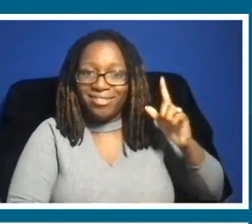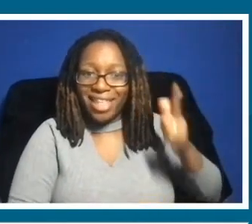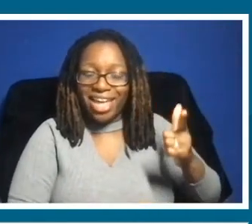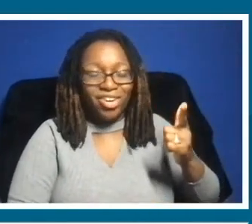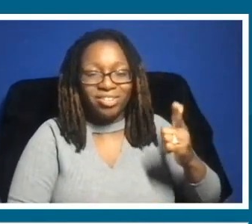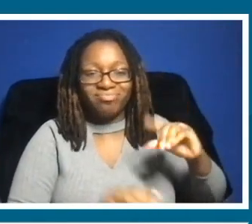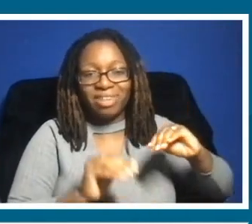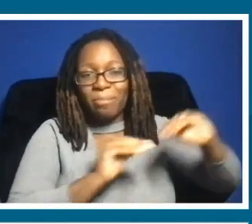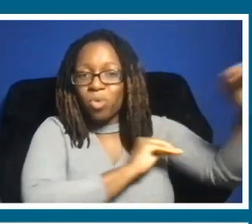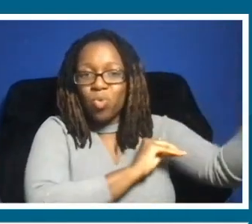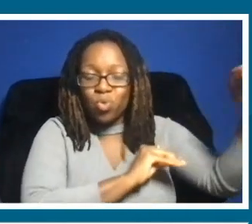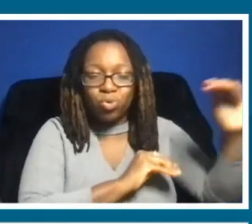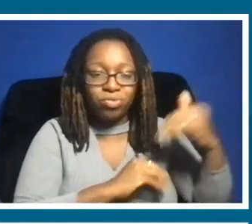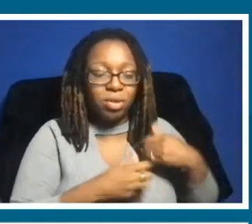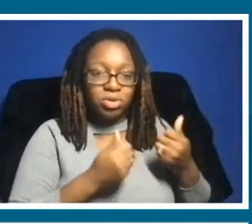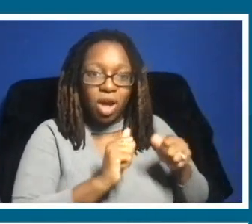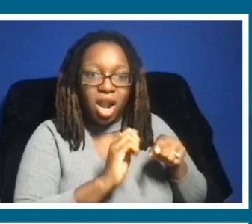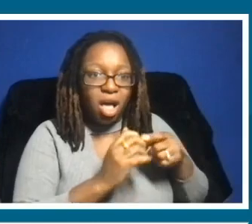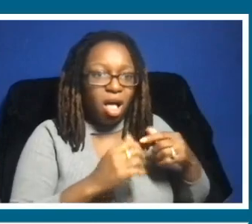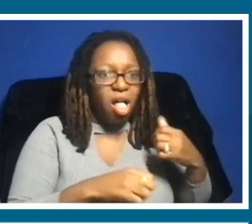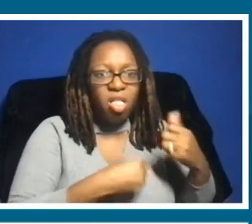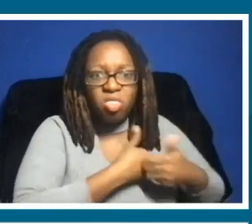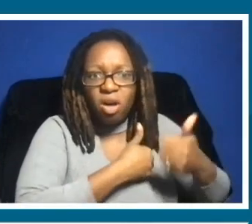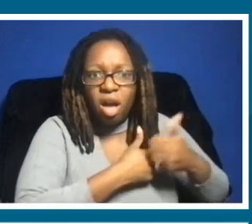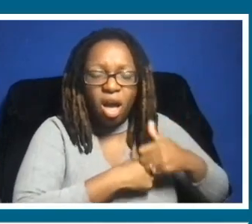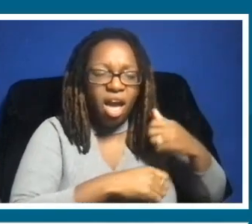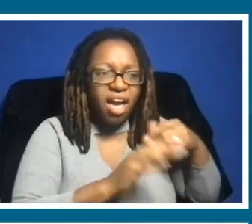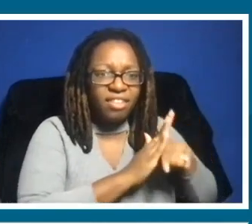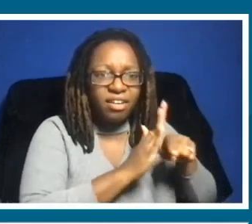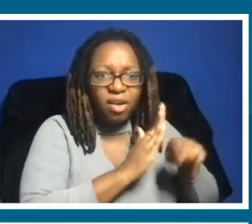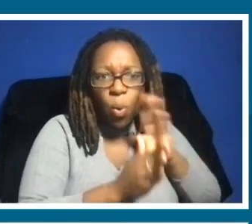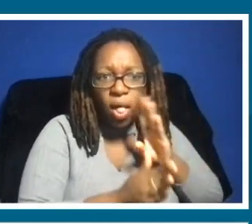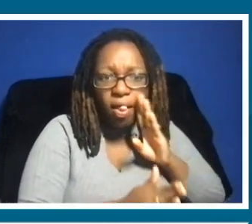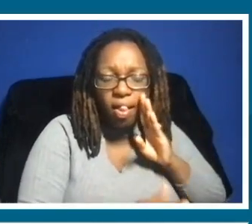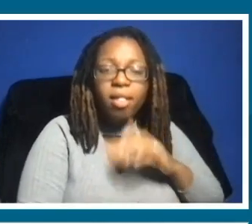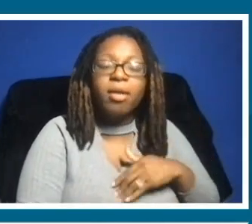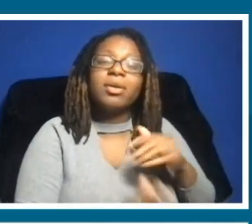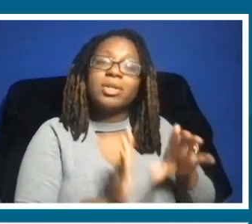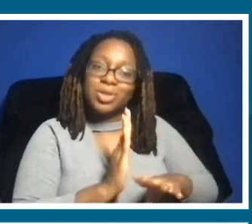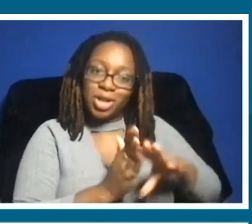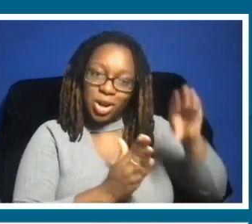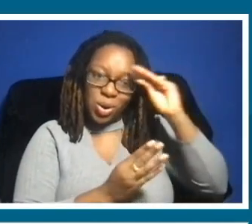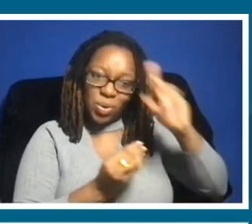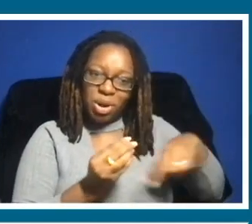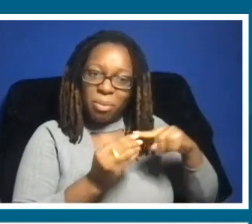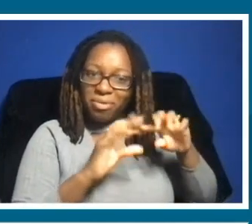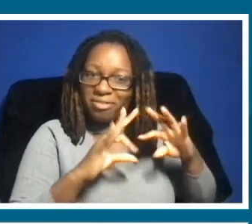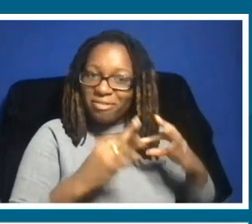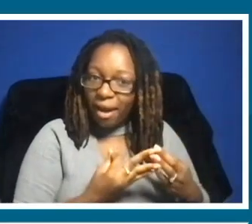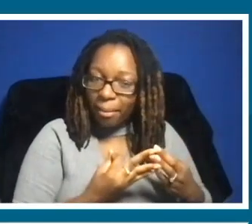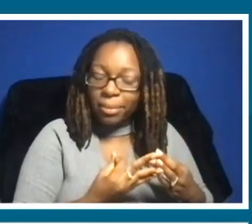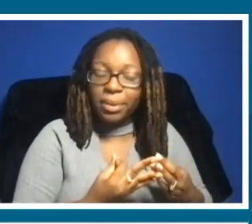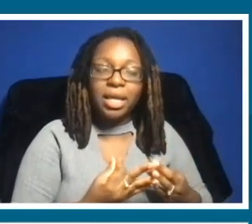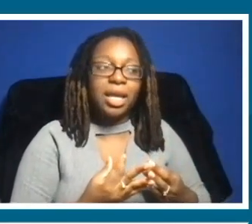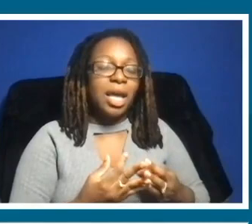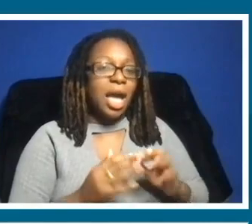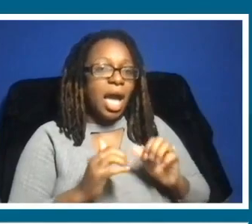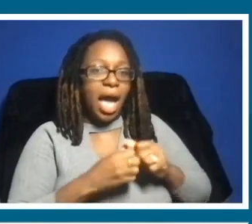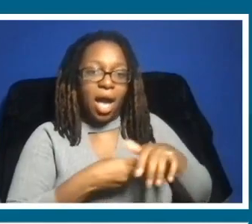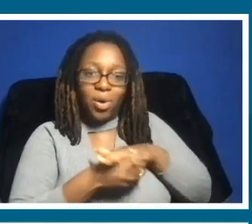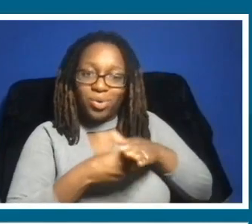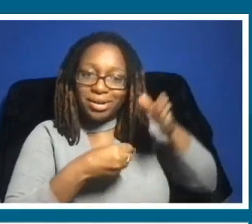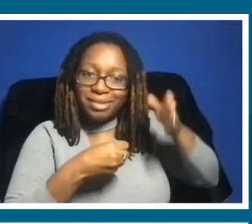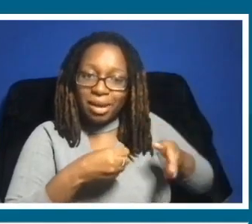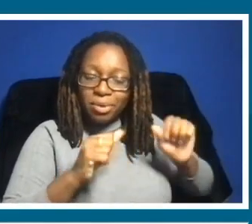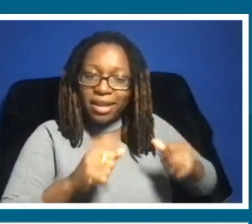the family. So they learned about the family. They learned about what it means to be welcoming and a neighbor. And then they